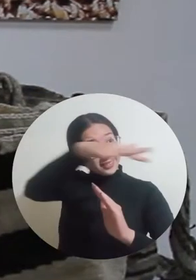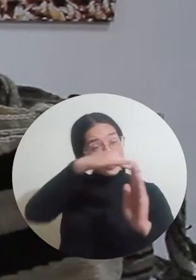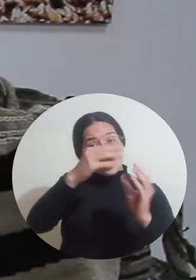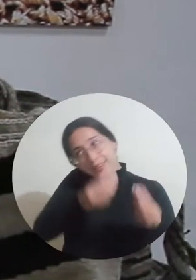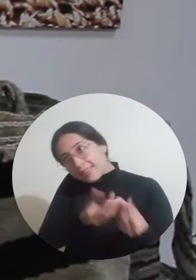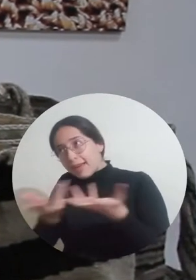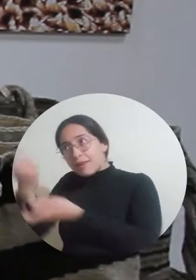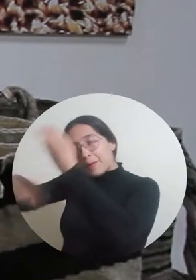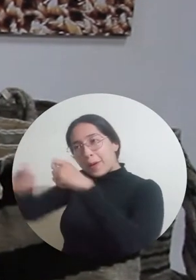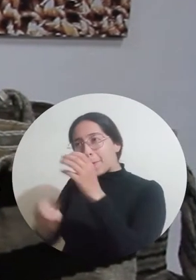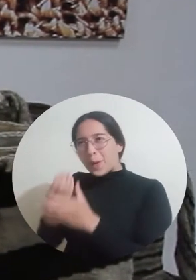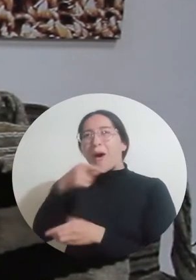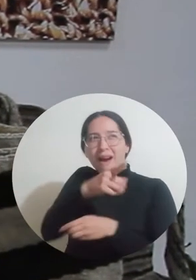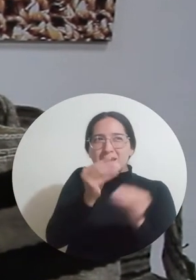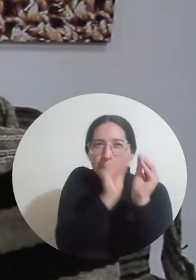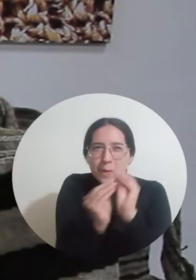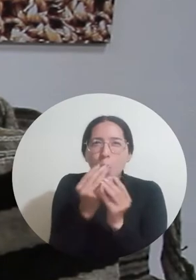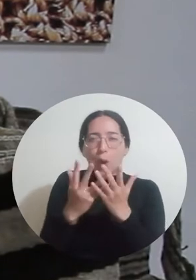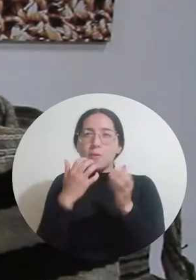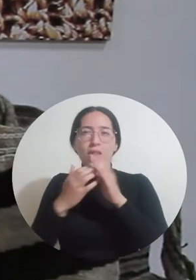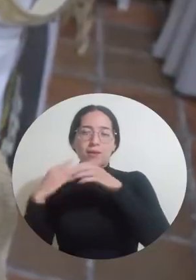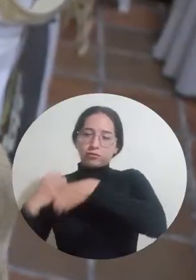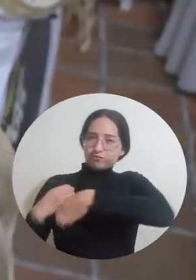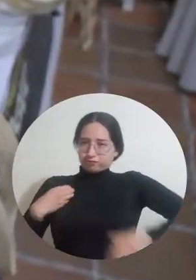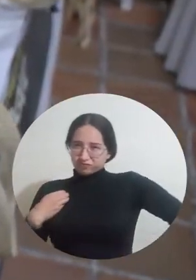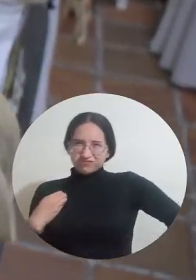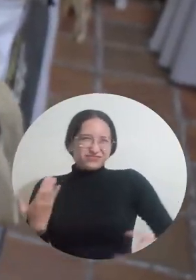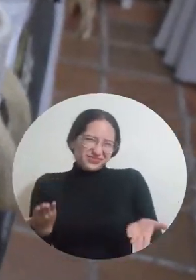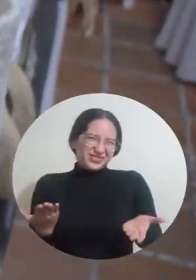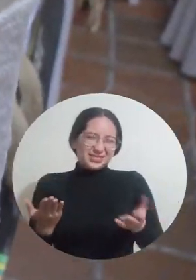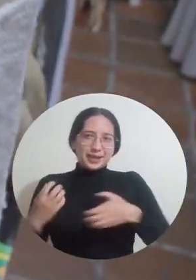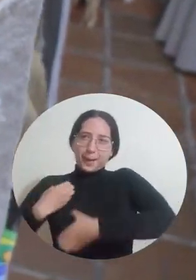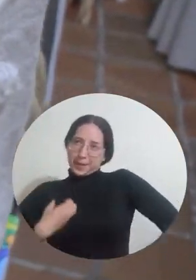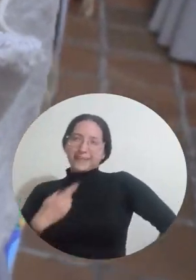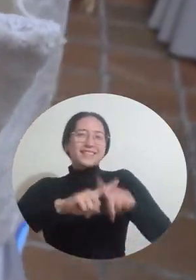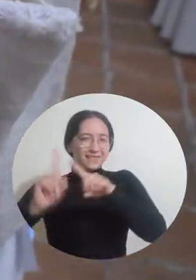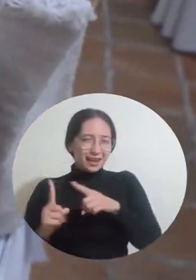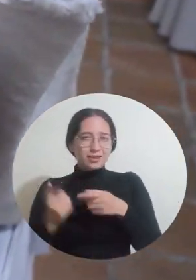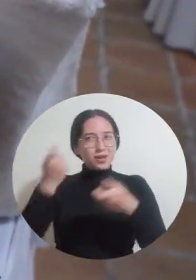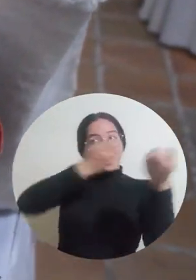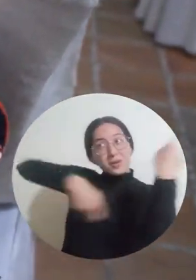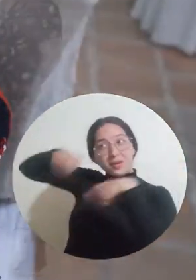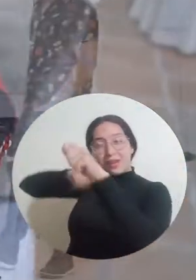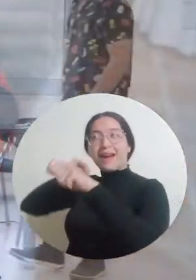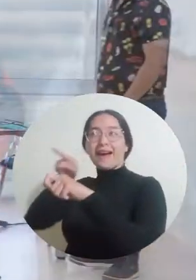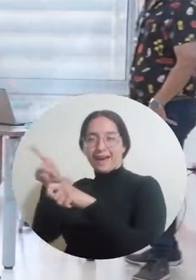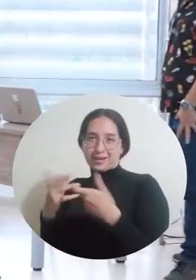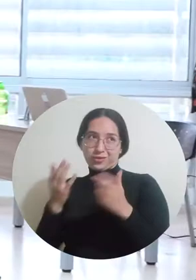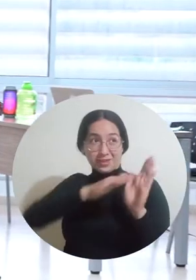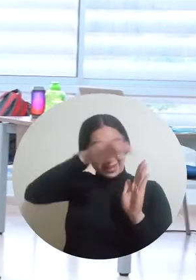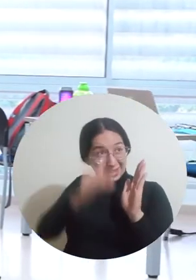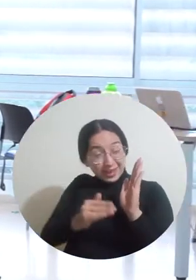people, like backpacks or yes, products that we can eat. I want to